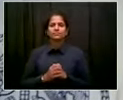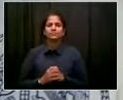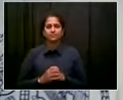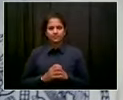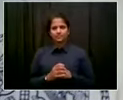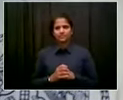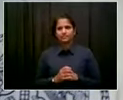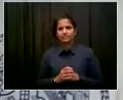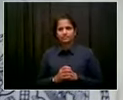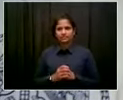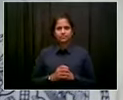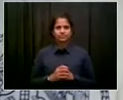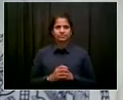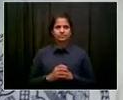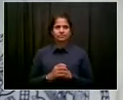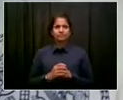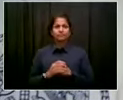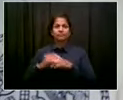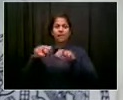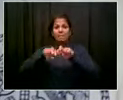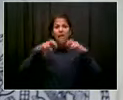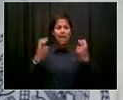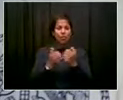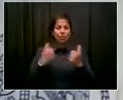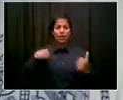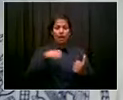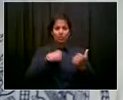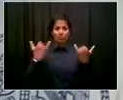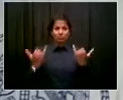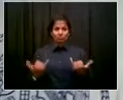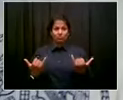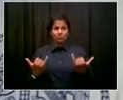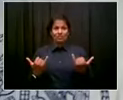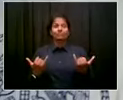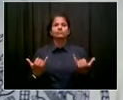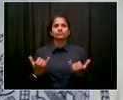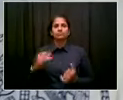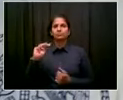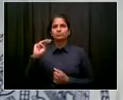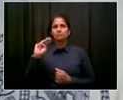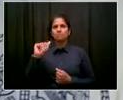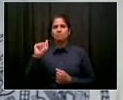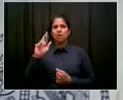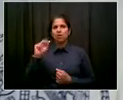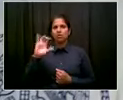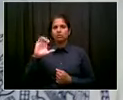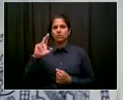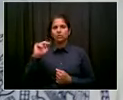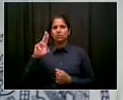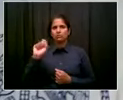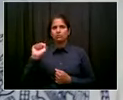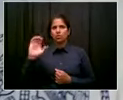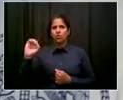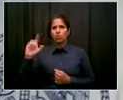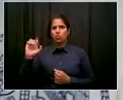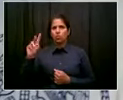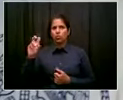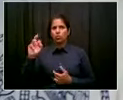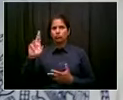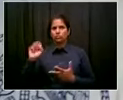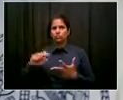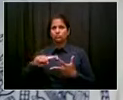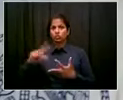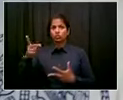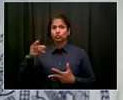our q a as a reminder we're joined today by marcus soler the director of the mayor's office of criminal justice by dr choksi and by senior